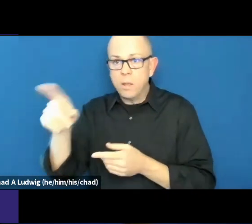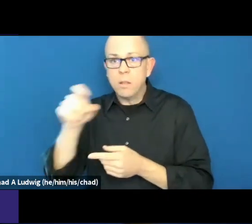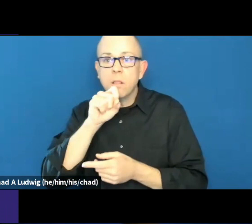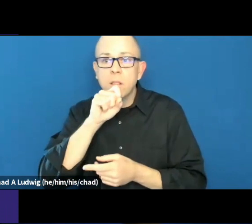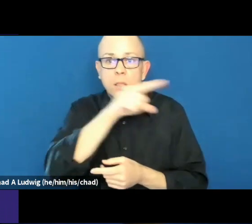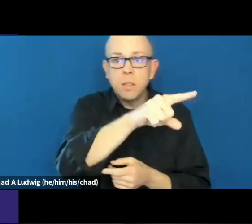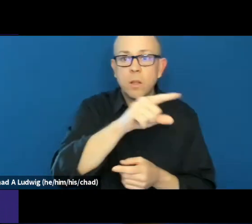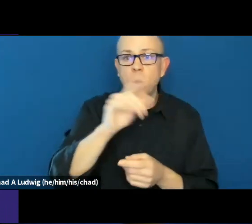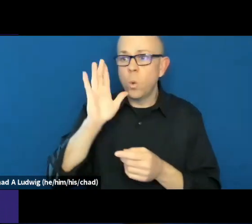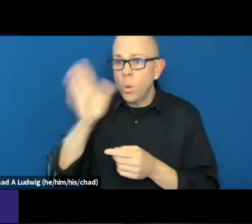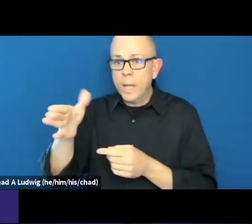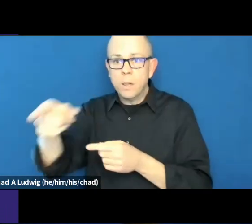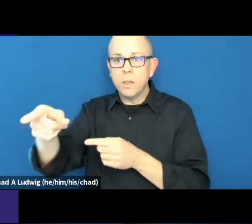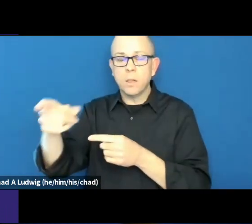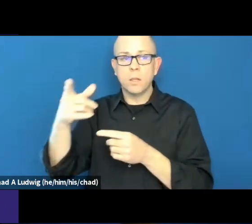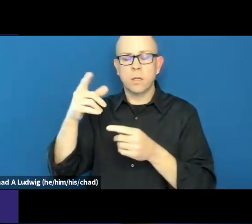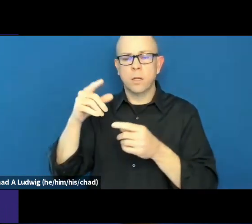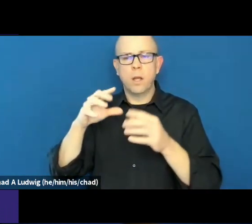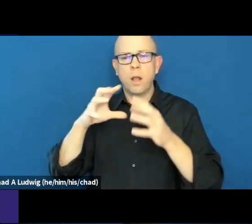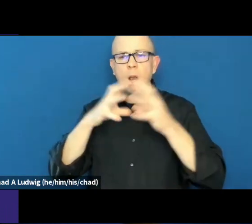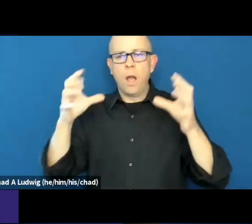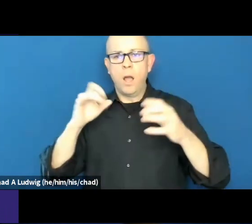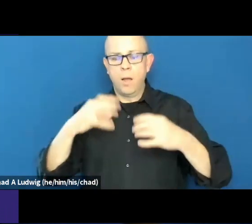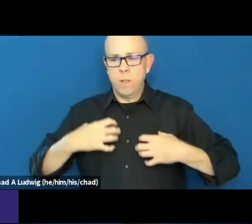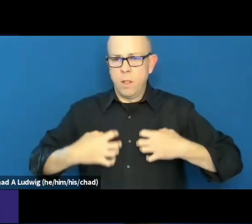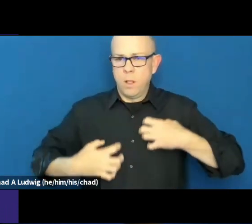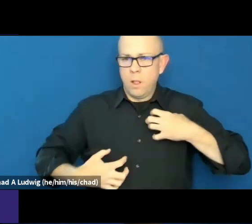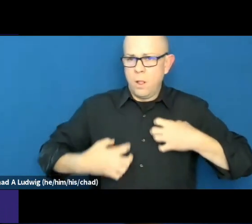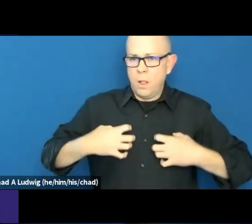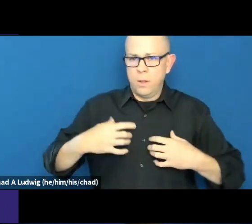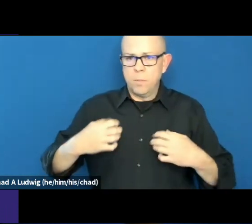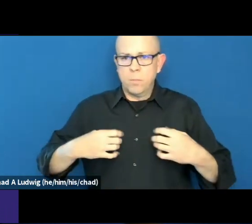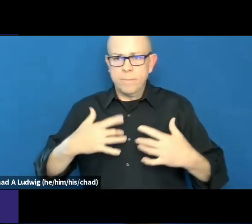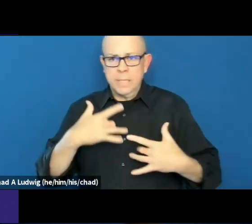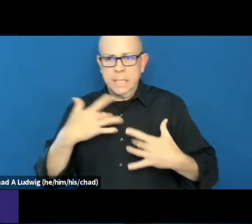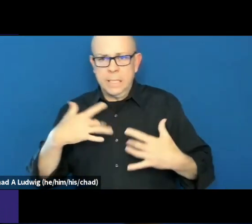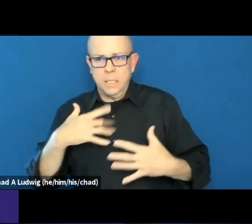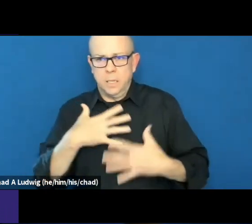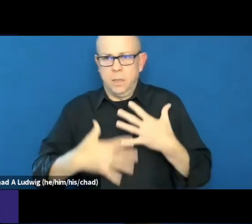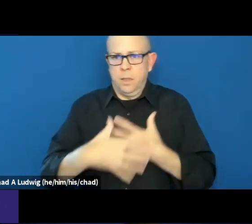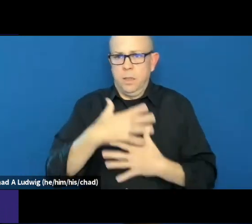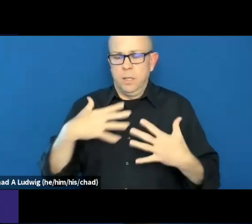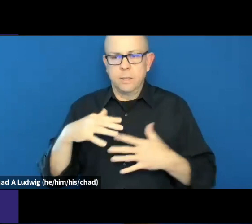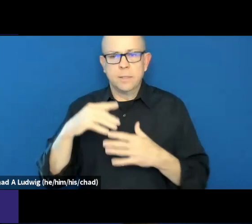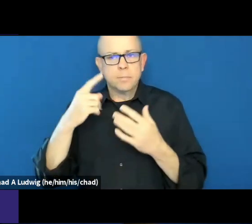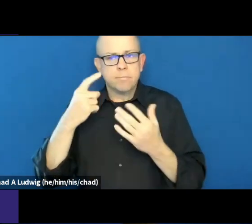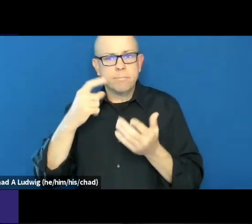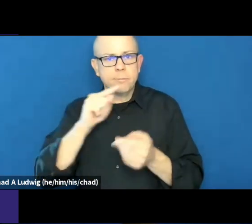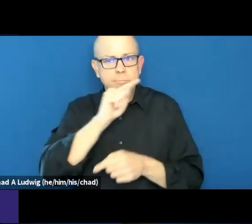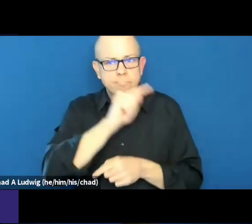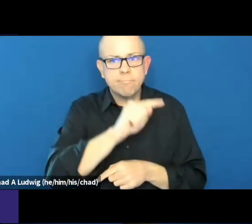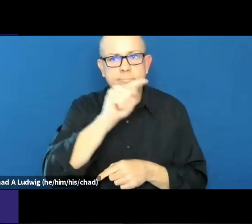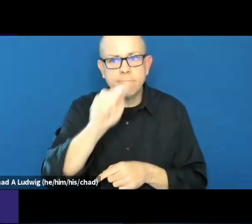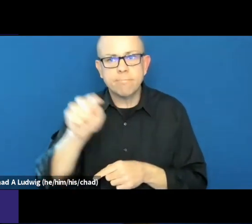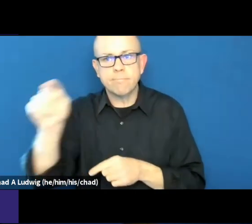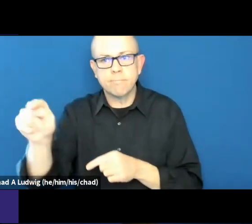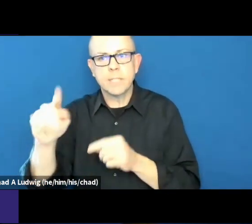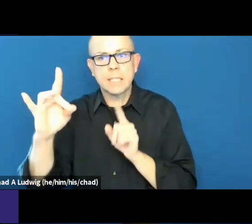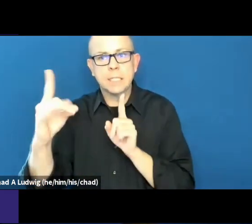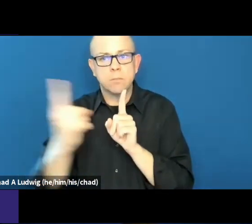and potentially traumatic events that have happened? Is there going to be any kind of disclosure of this sort of